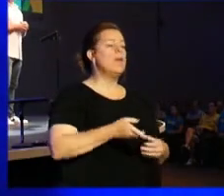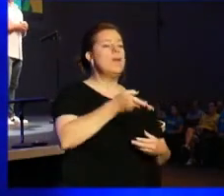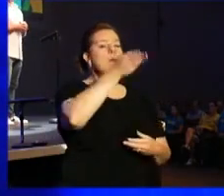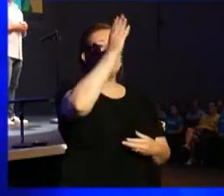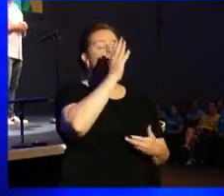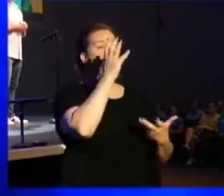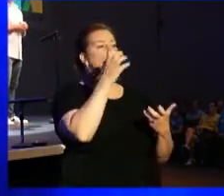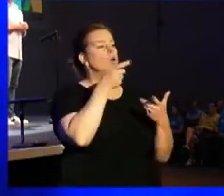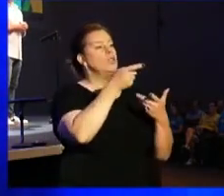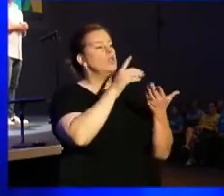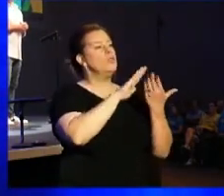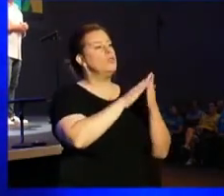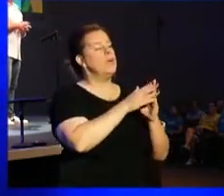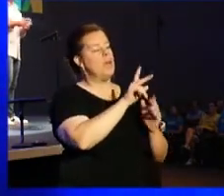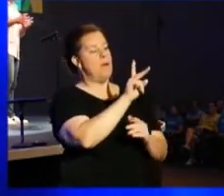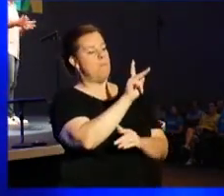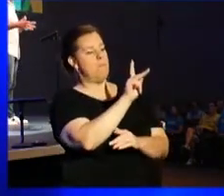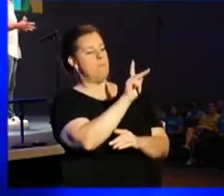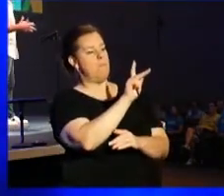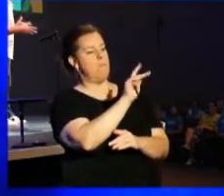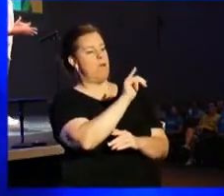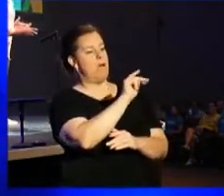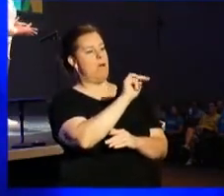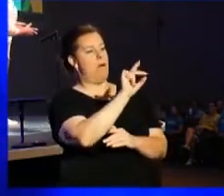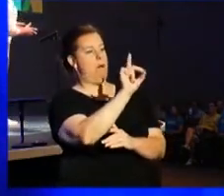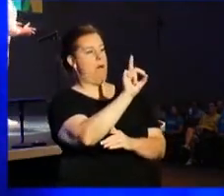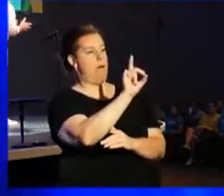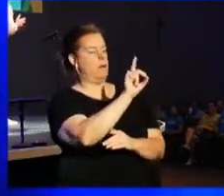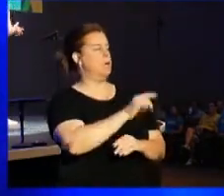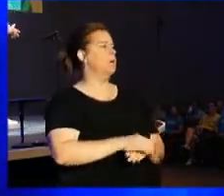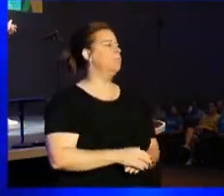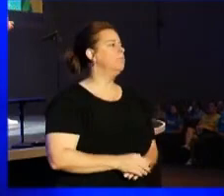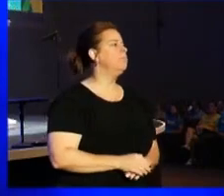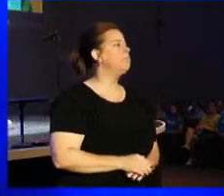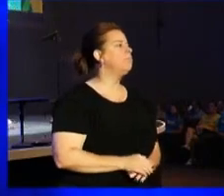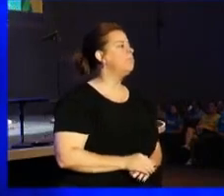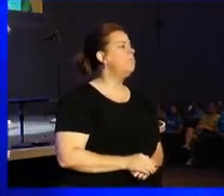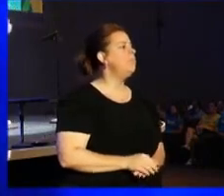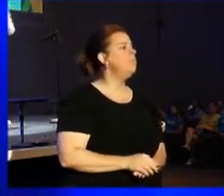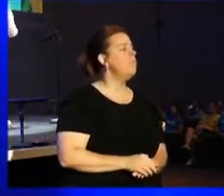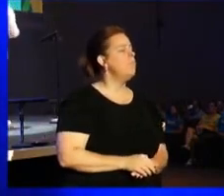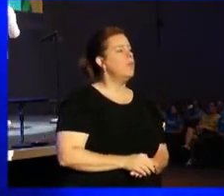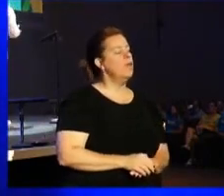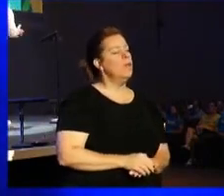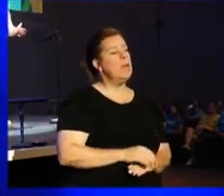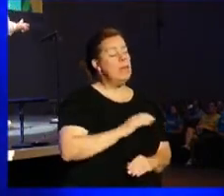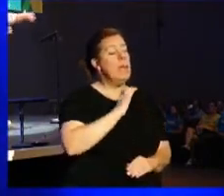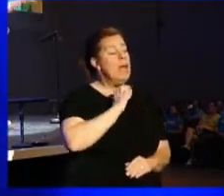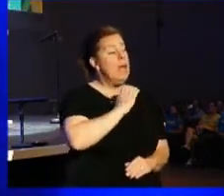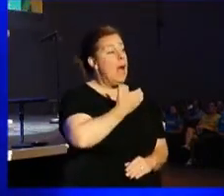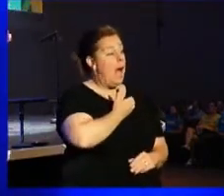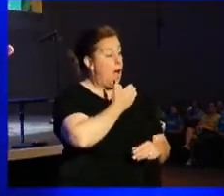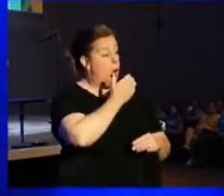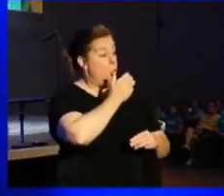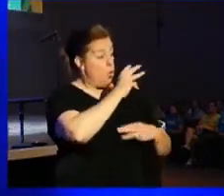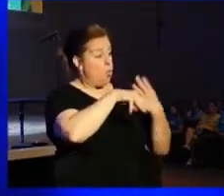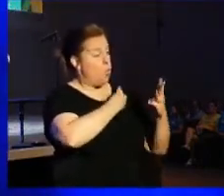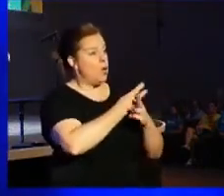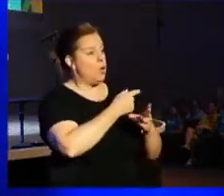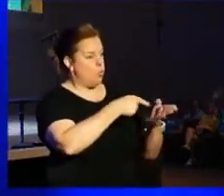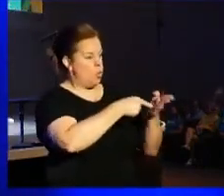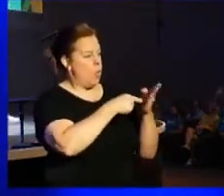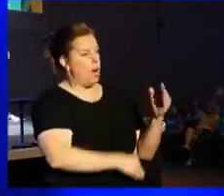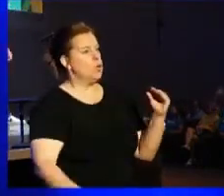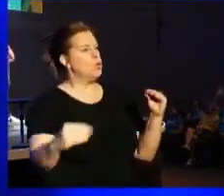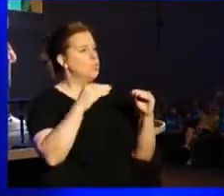kind. And in this world, I think we need more kindness. Would you agree? Raise your hand if you think this world